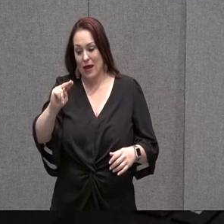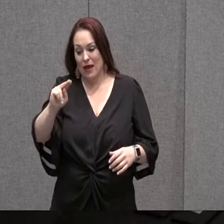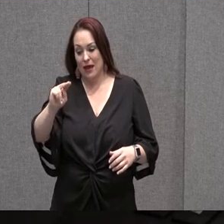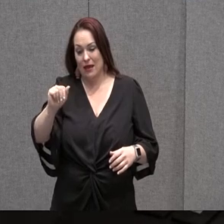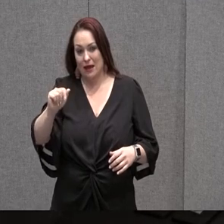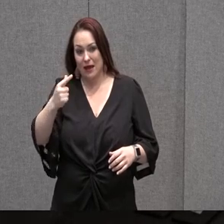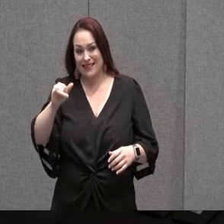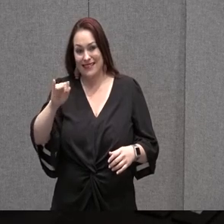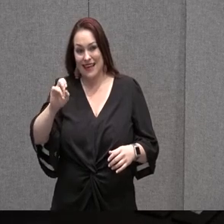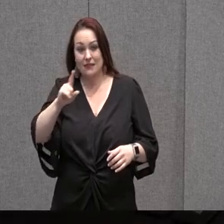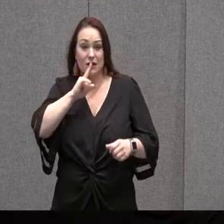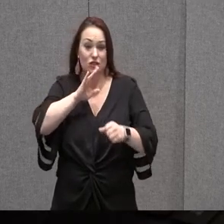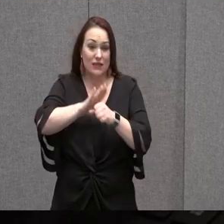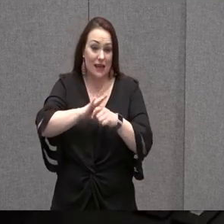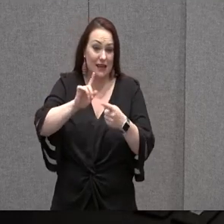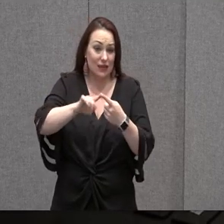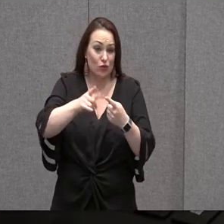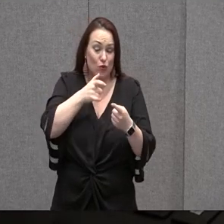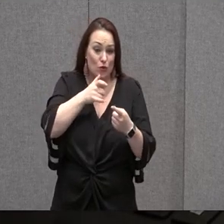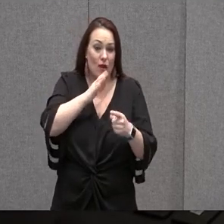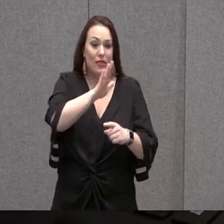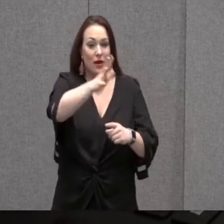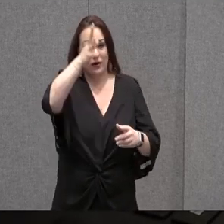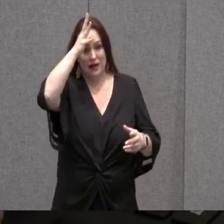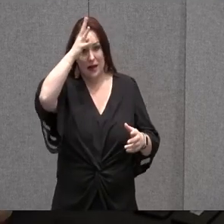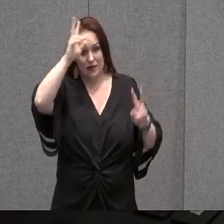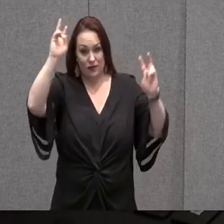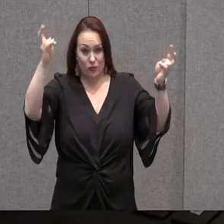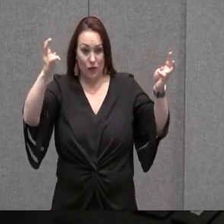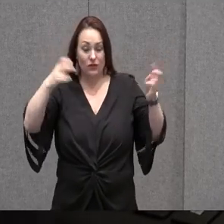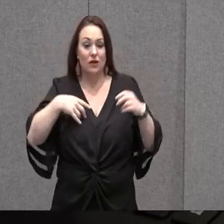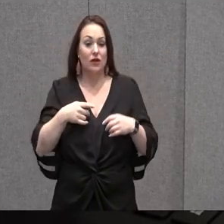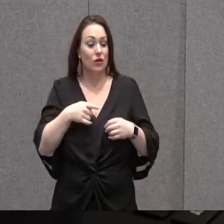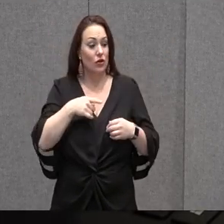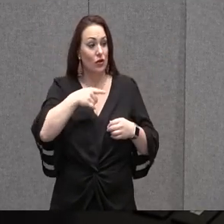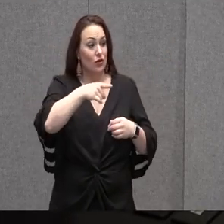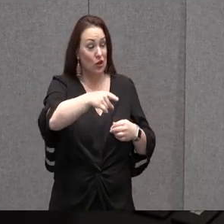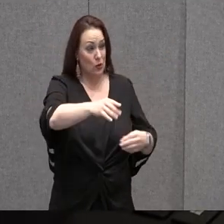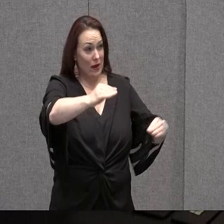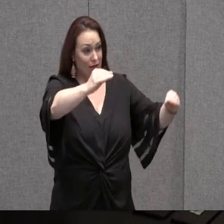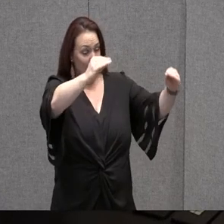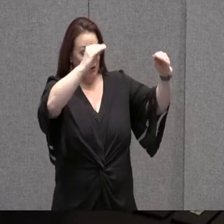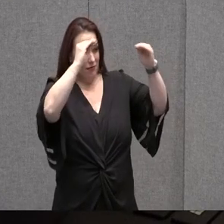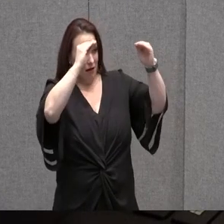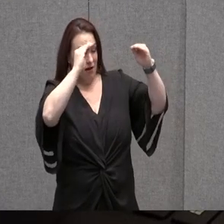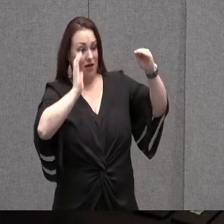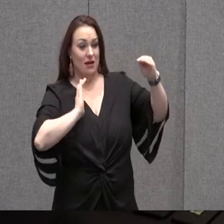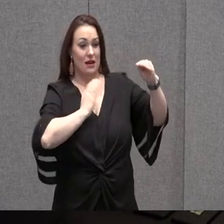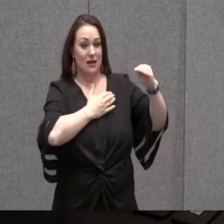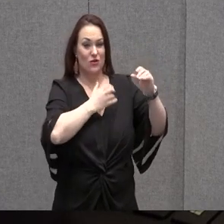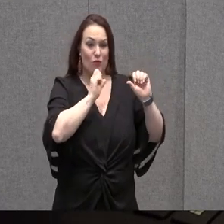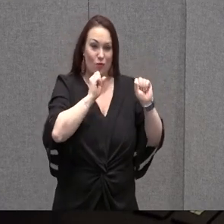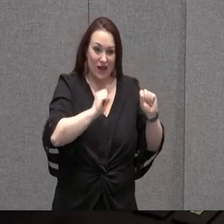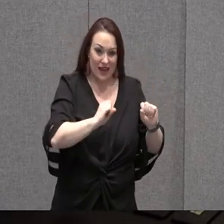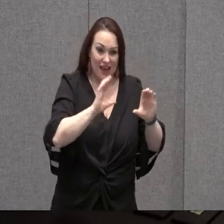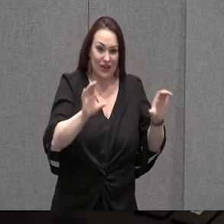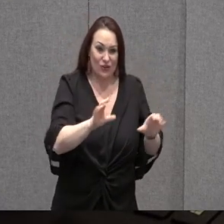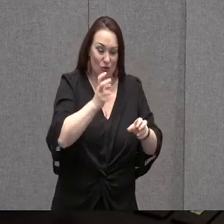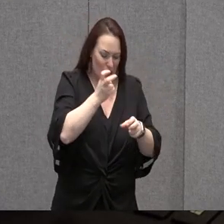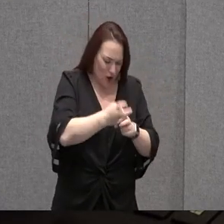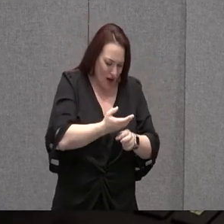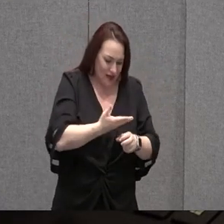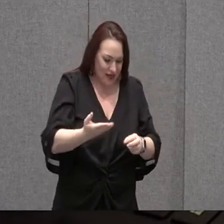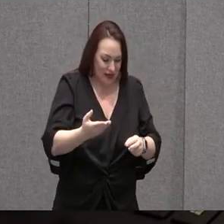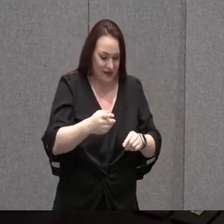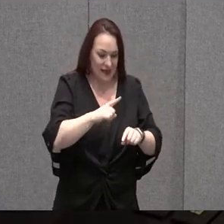their dad, who, and I love this quote, "You have taught us that we can do hard things and to never give